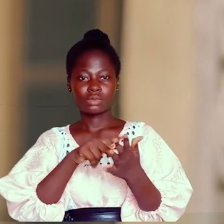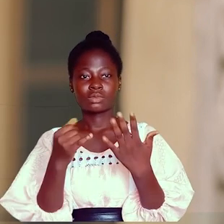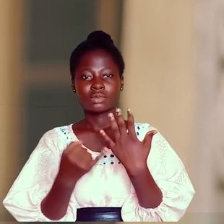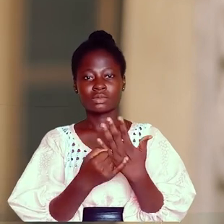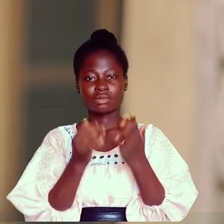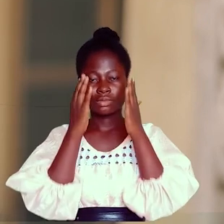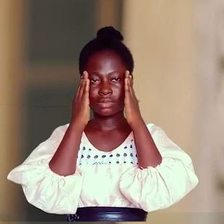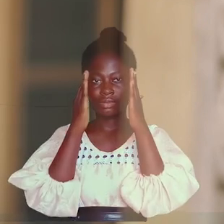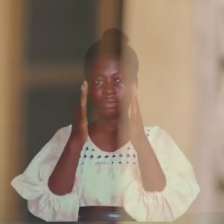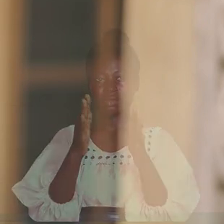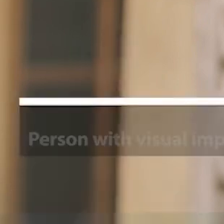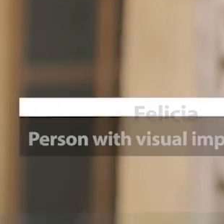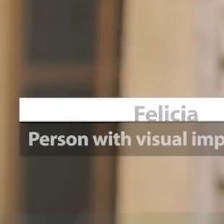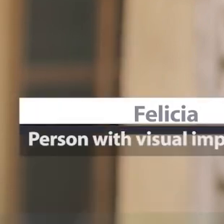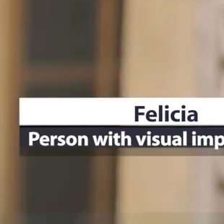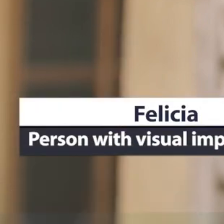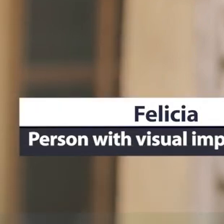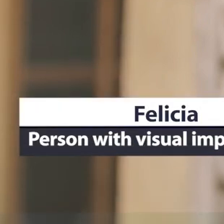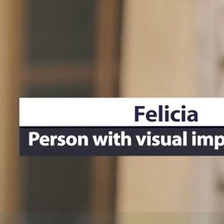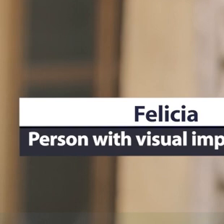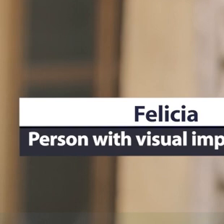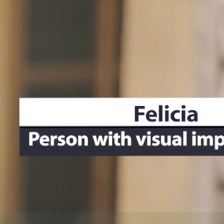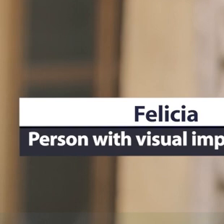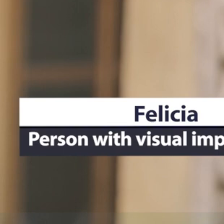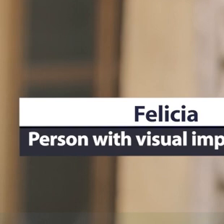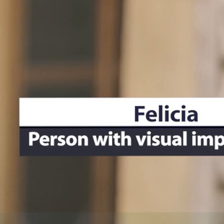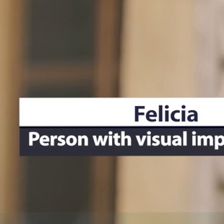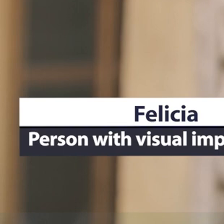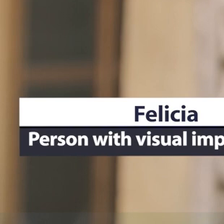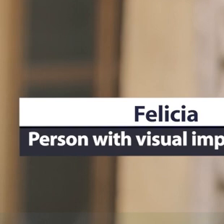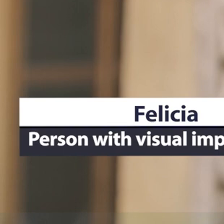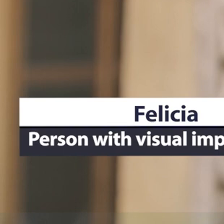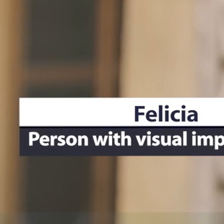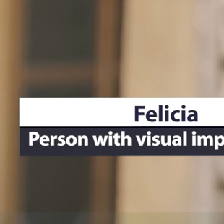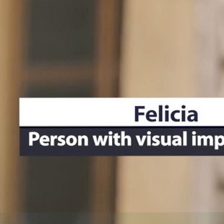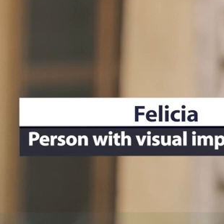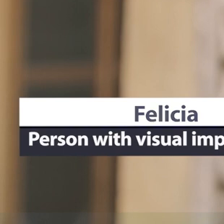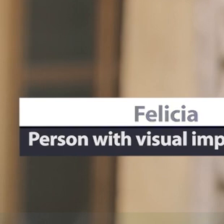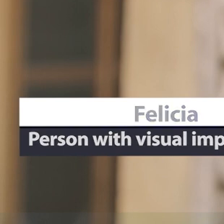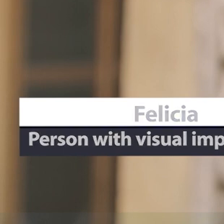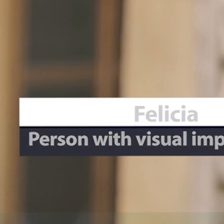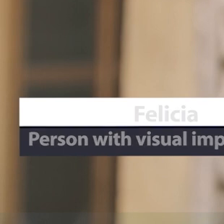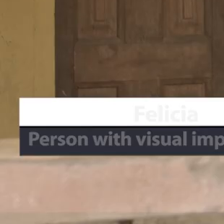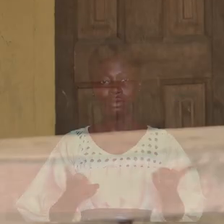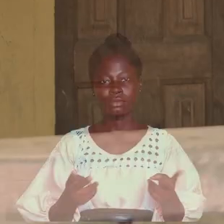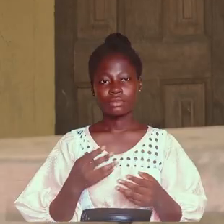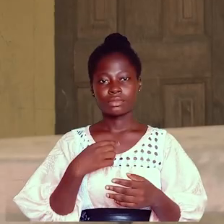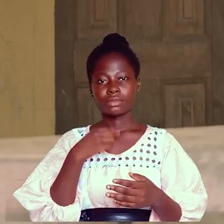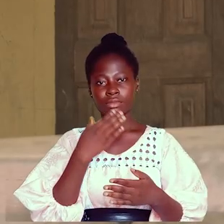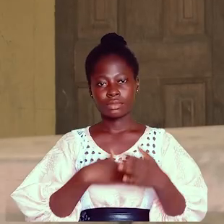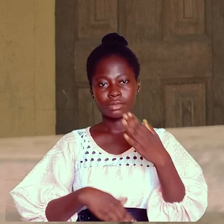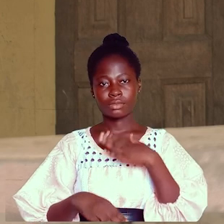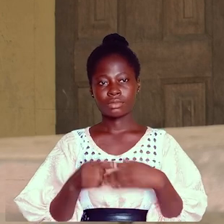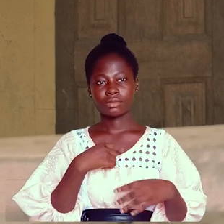so I should also take care of the house. Felicia, a person with visual impairment, speaking. So